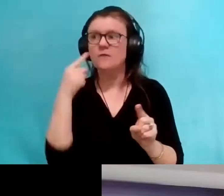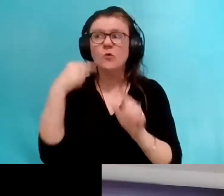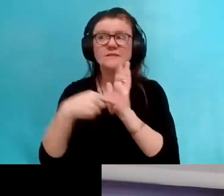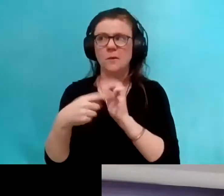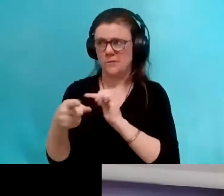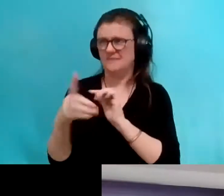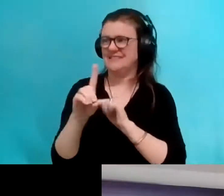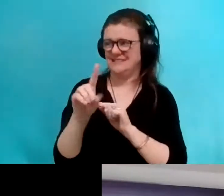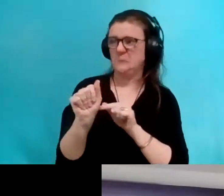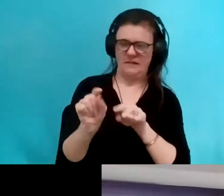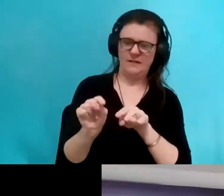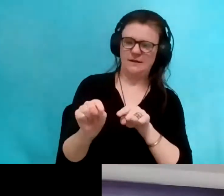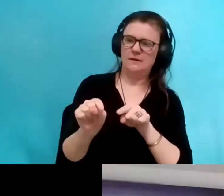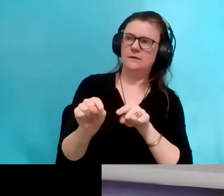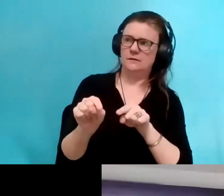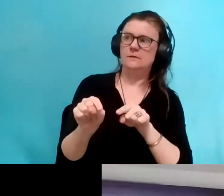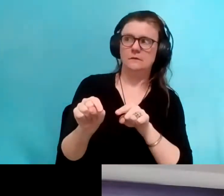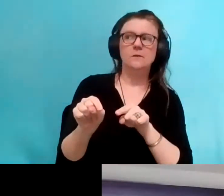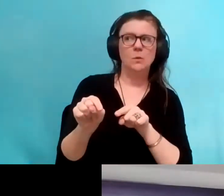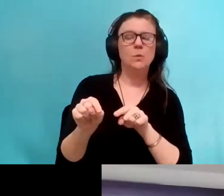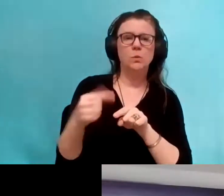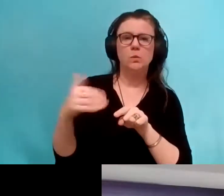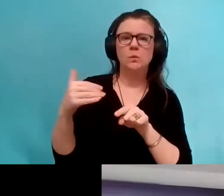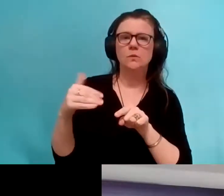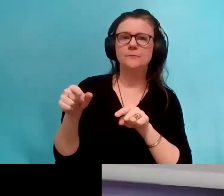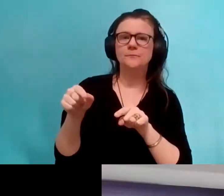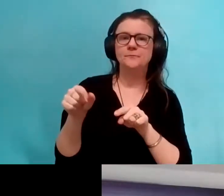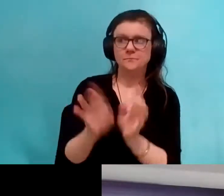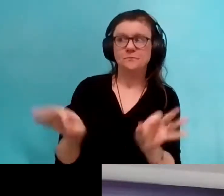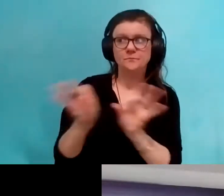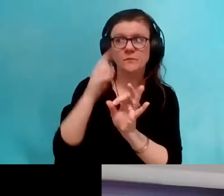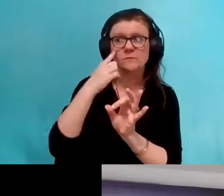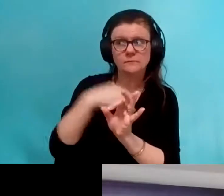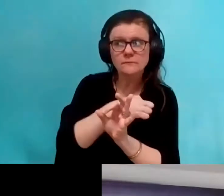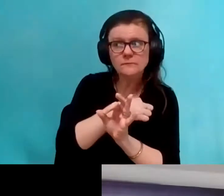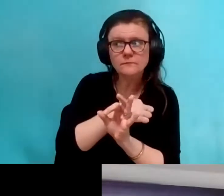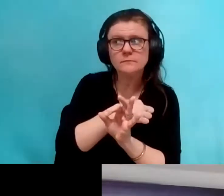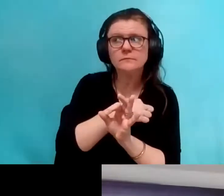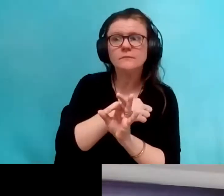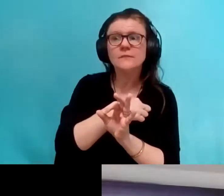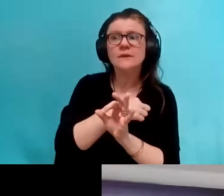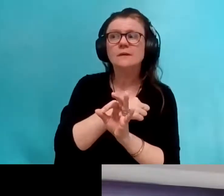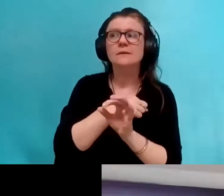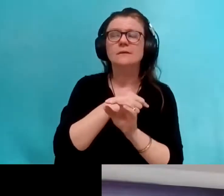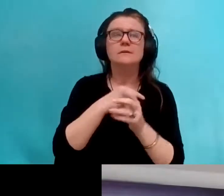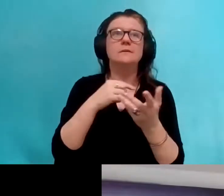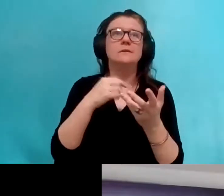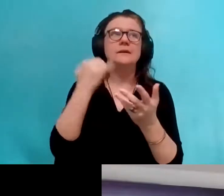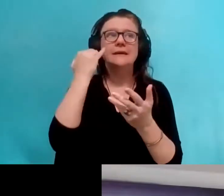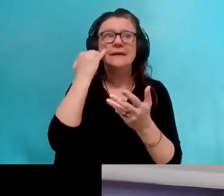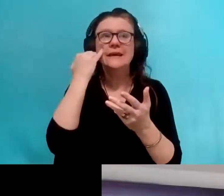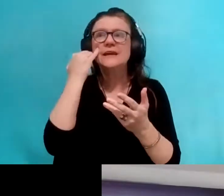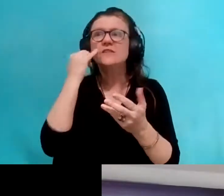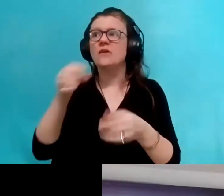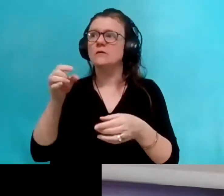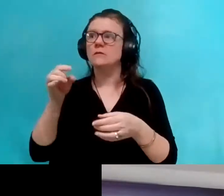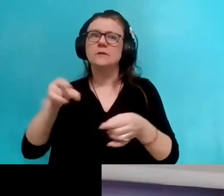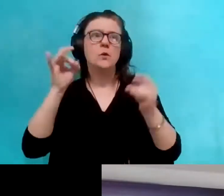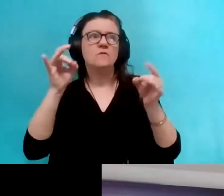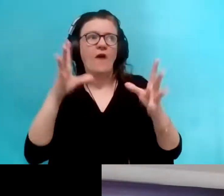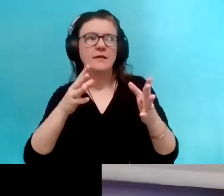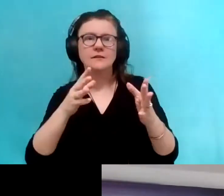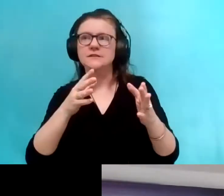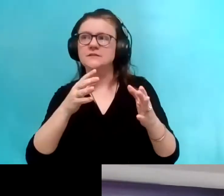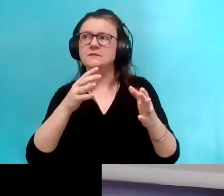disability is really important here when we're talking about gender, whether we are talking about violence against women or we are